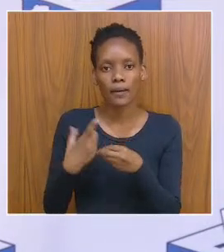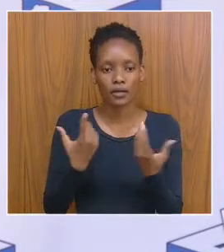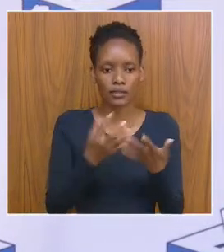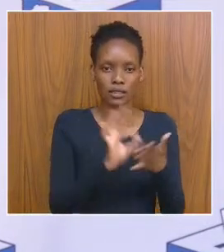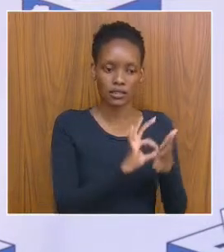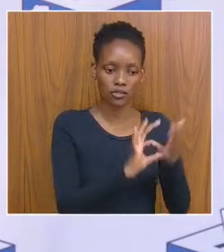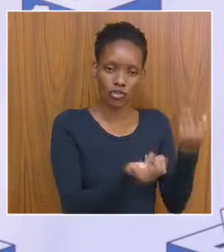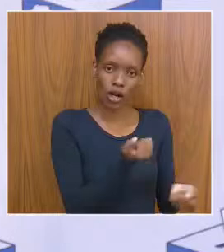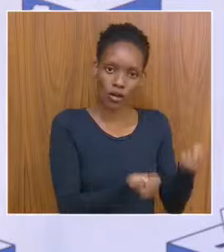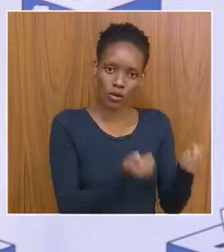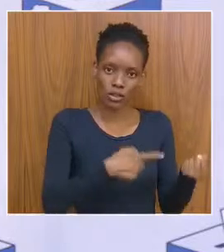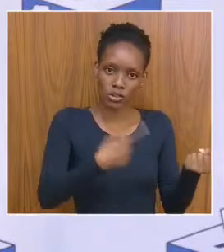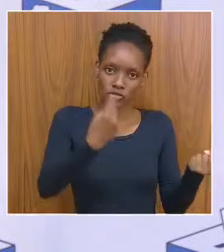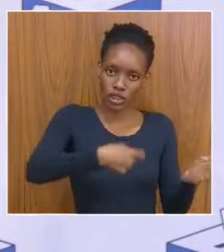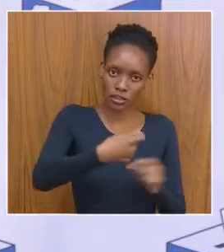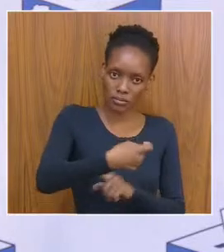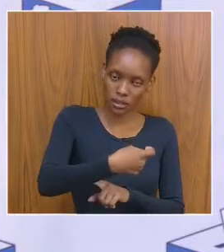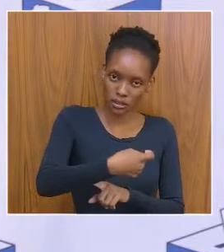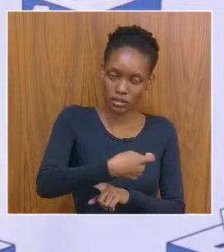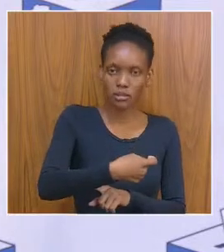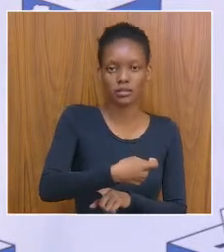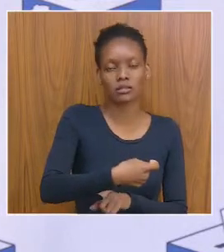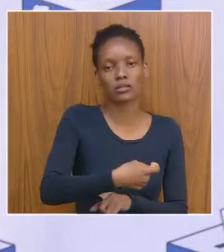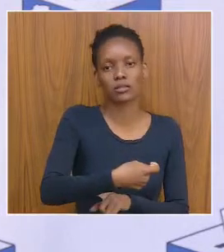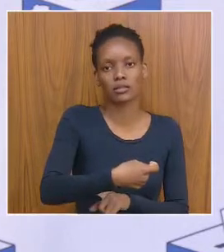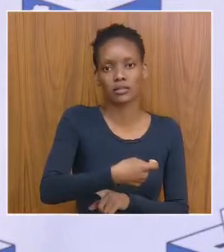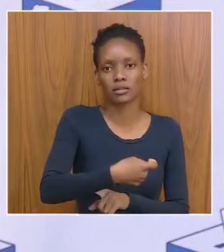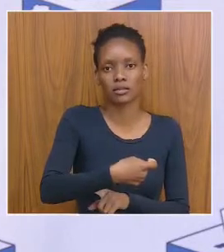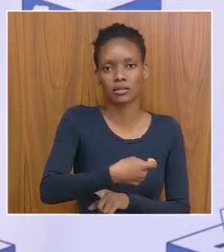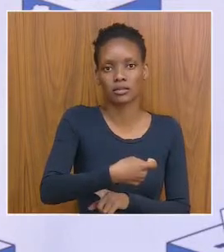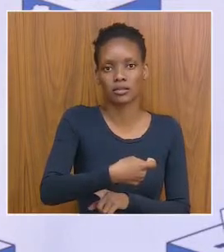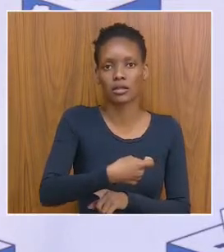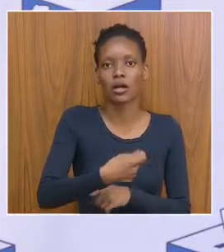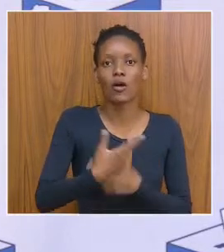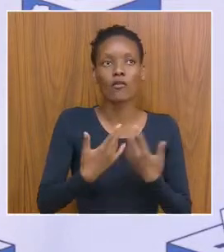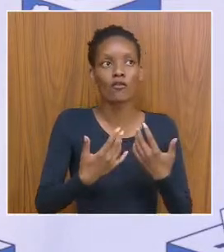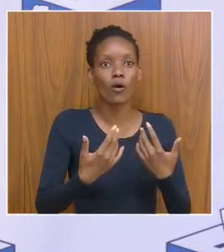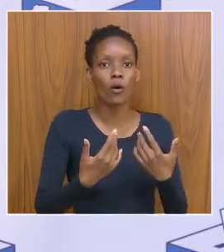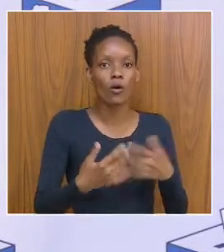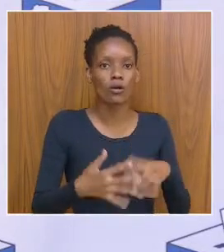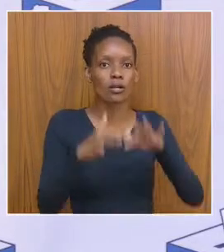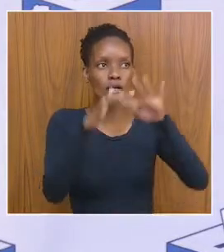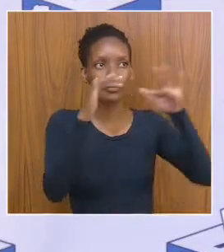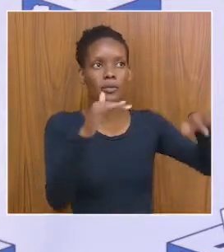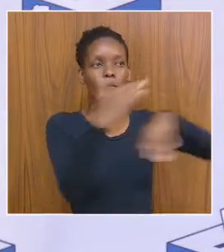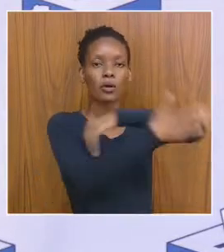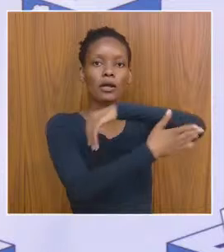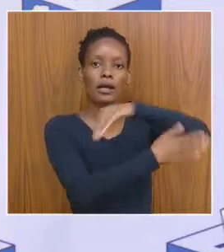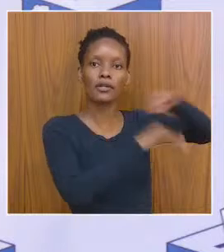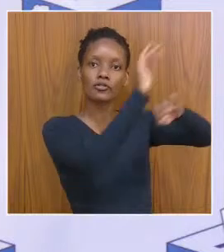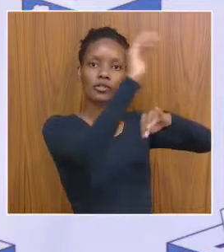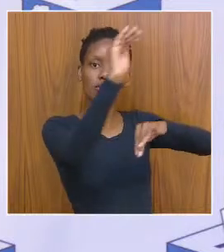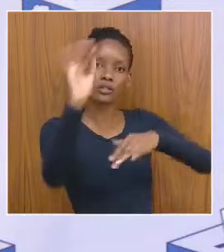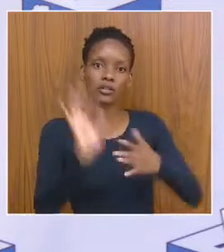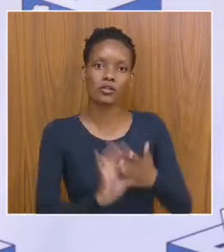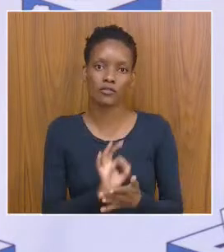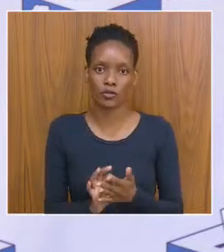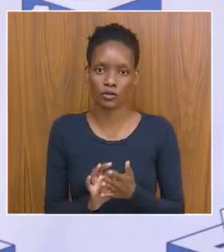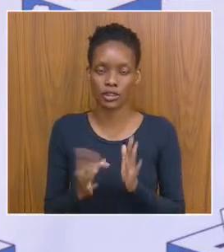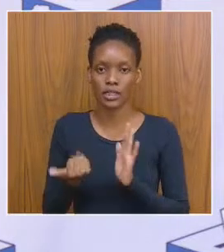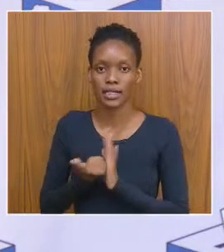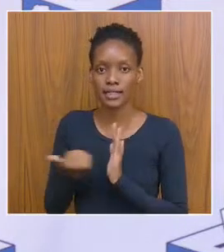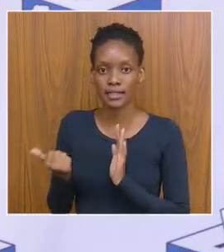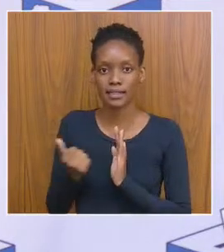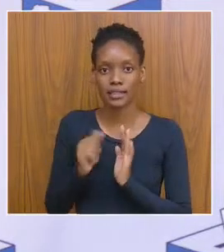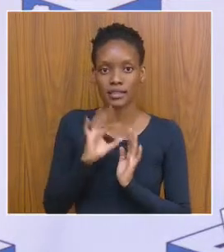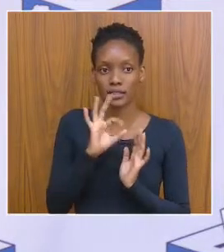Court as it relates to South Africans who will vote abroad. Section 33 of the Electoral